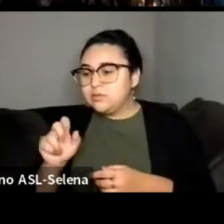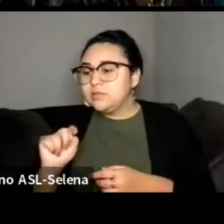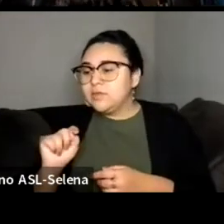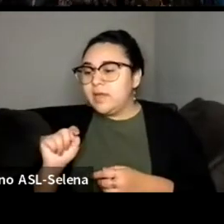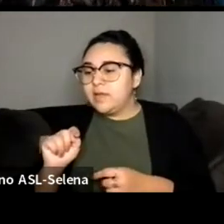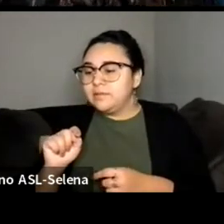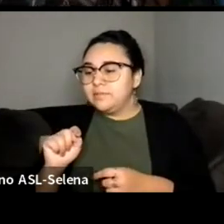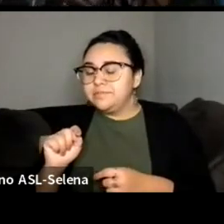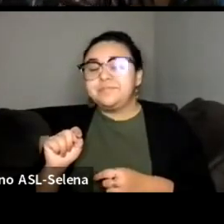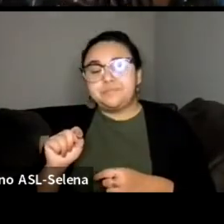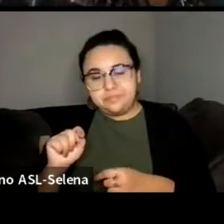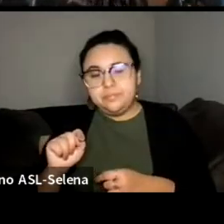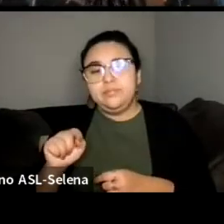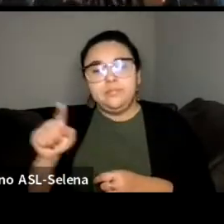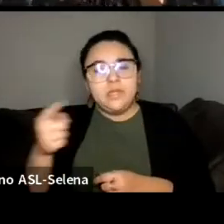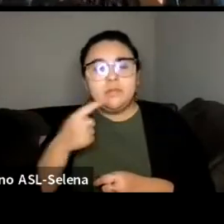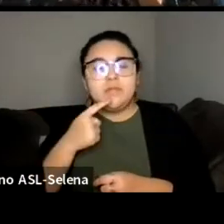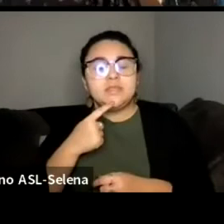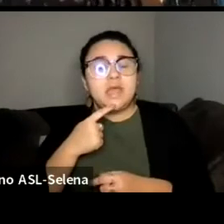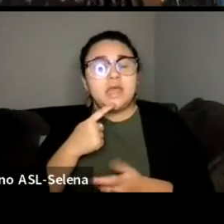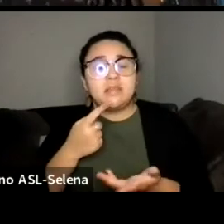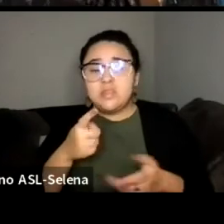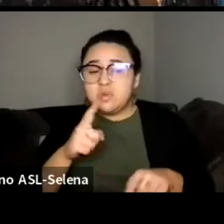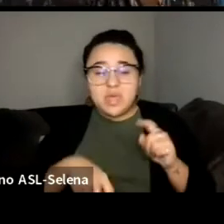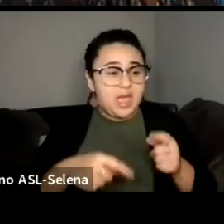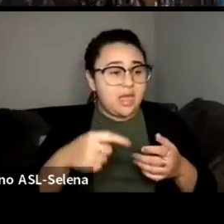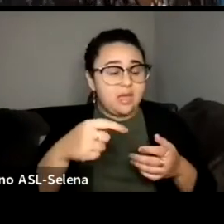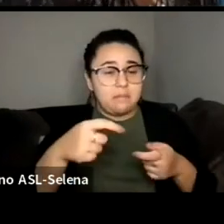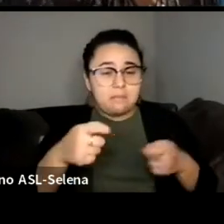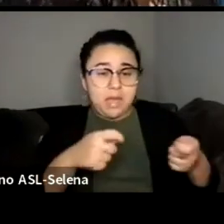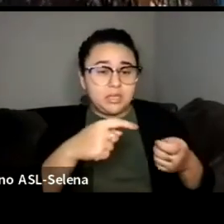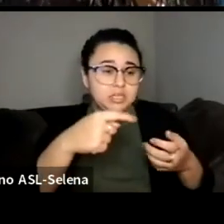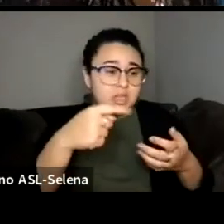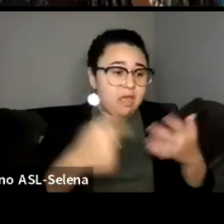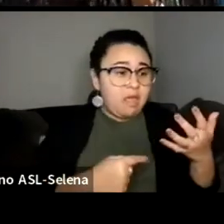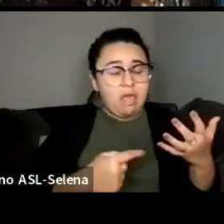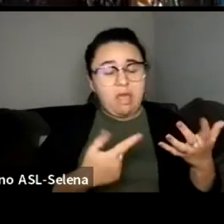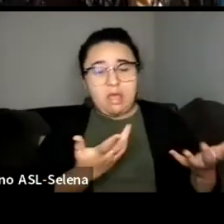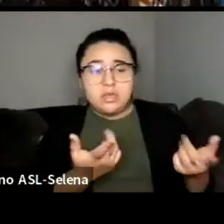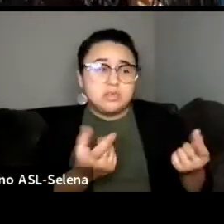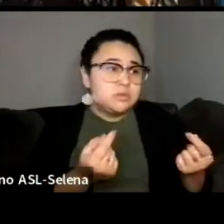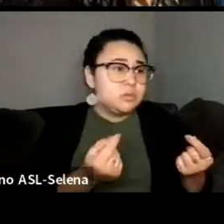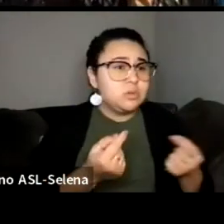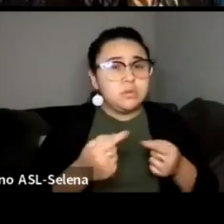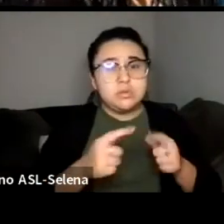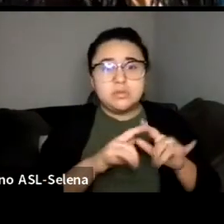instead or took a nap, amen. Holistic care, holistic structure, love it.